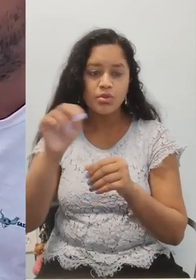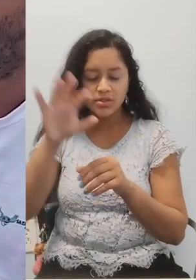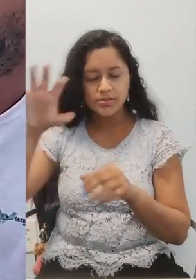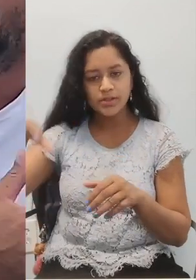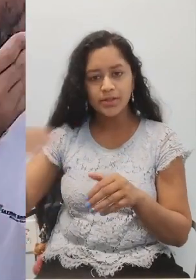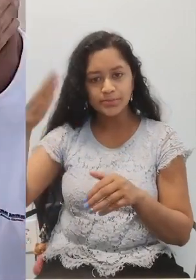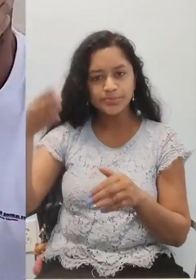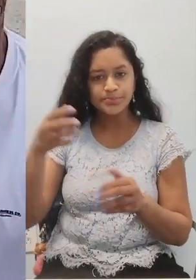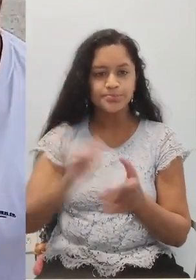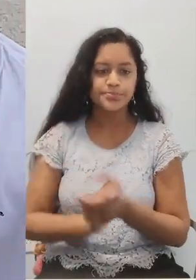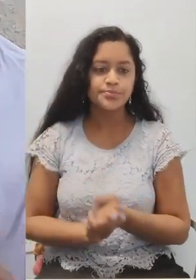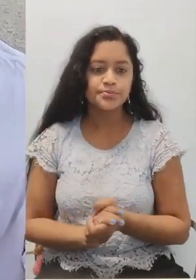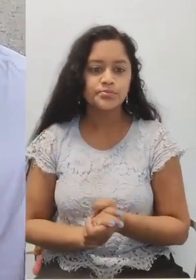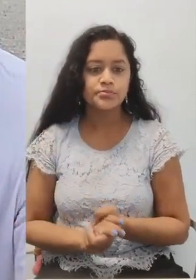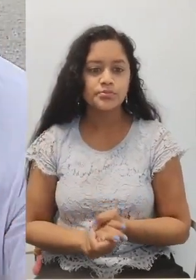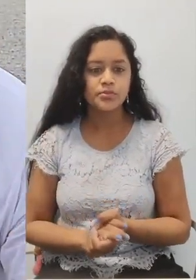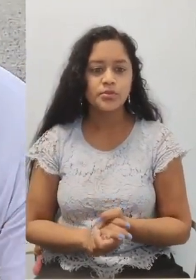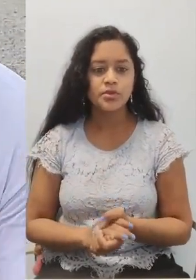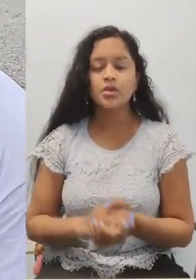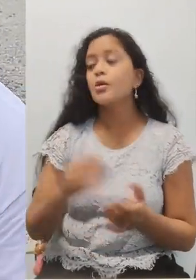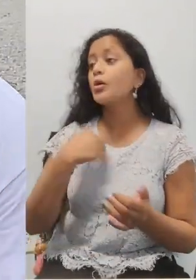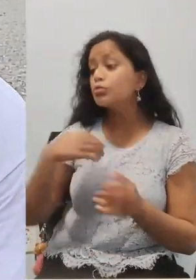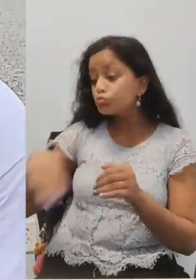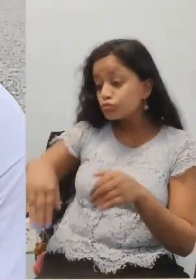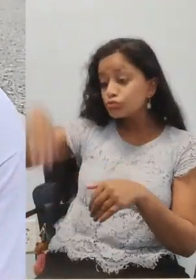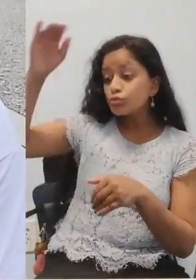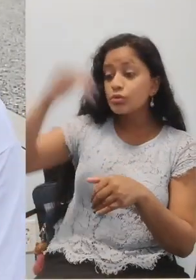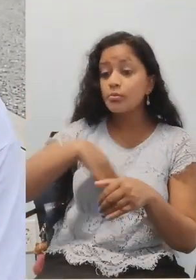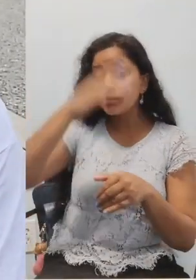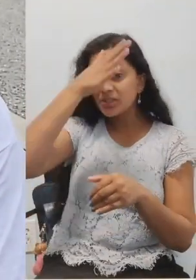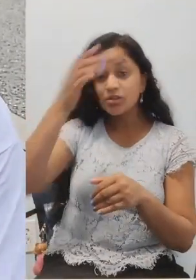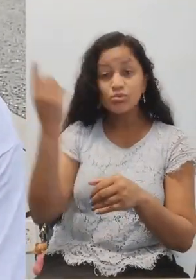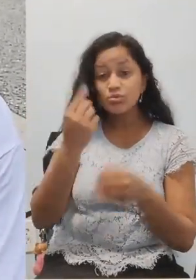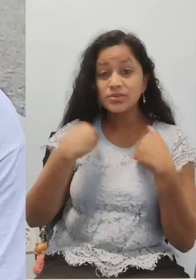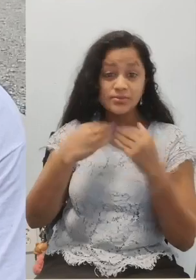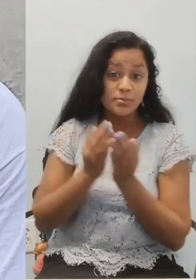for? Well, I mean, growing up, my dad always had a boat.